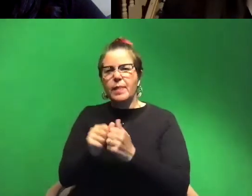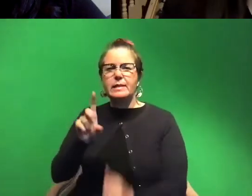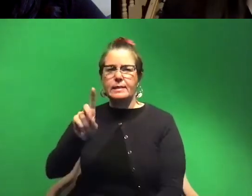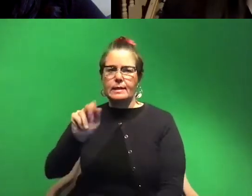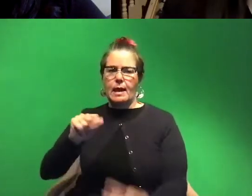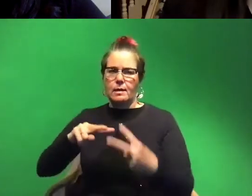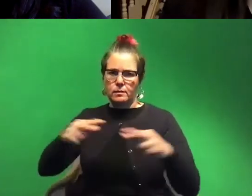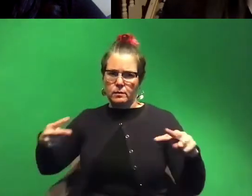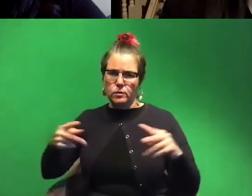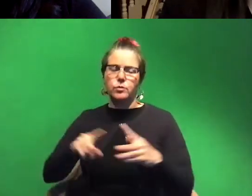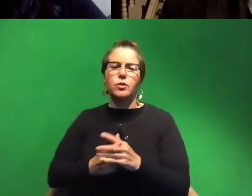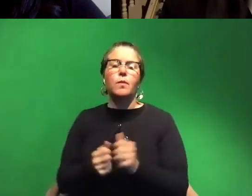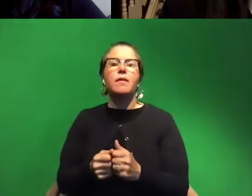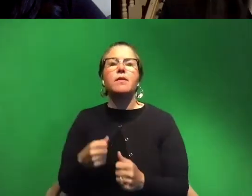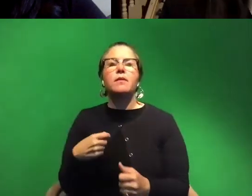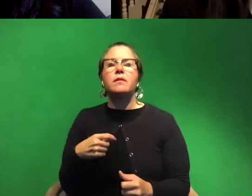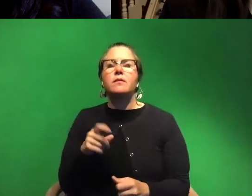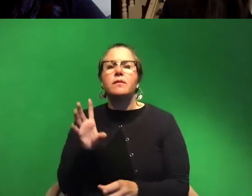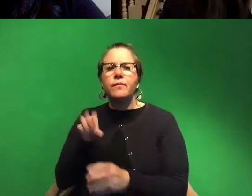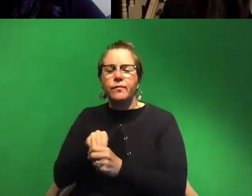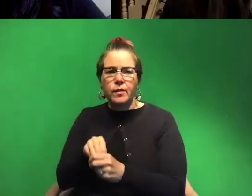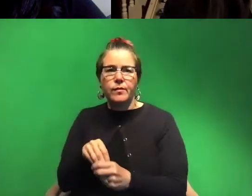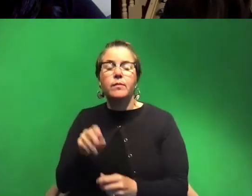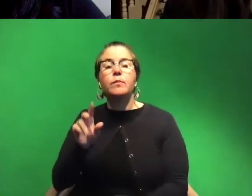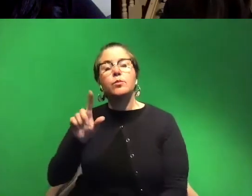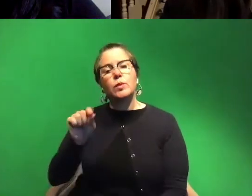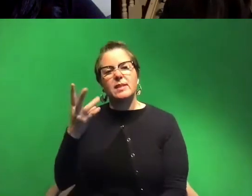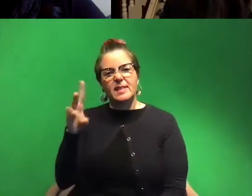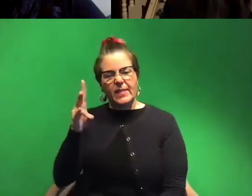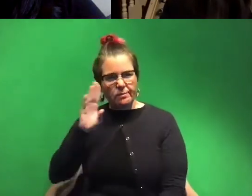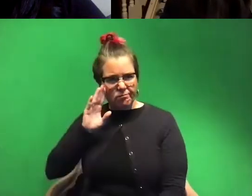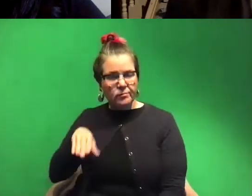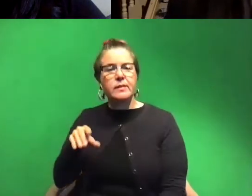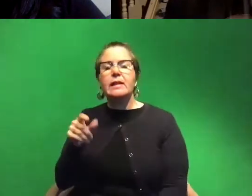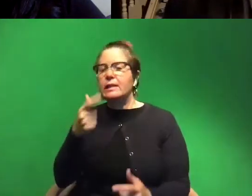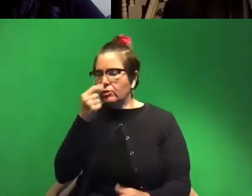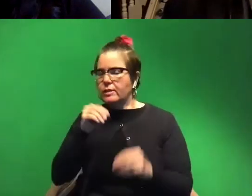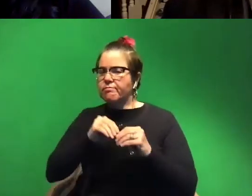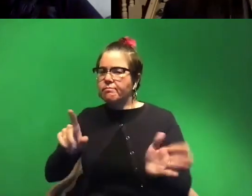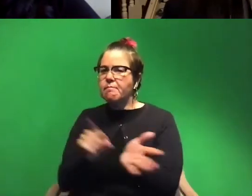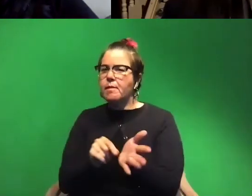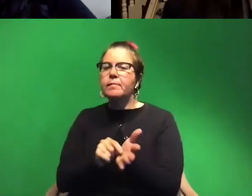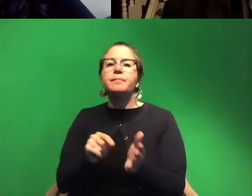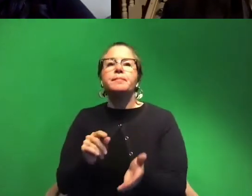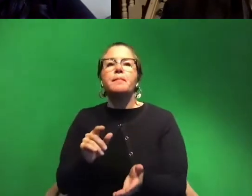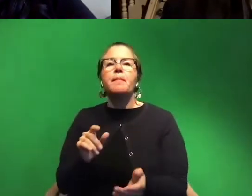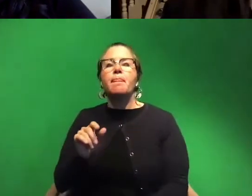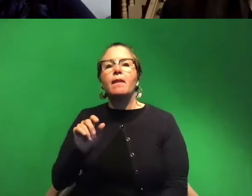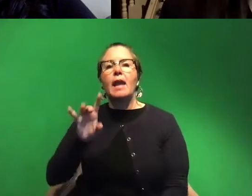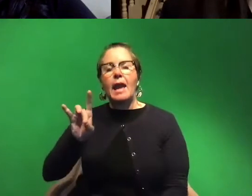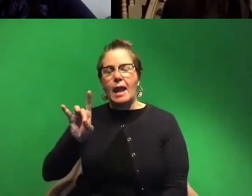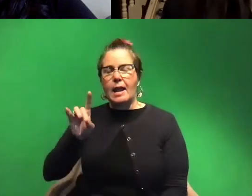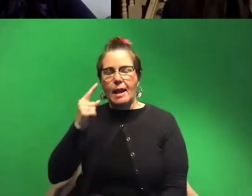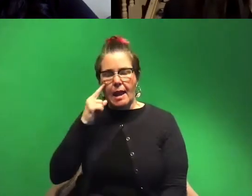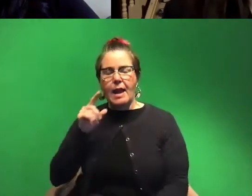got really interested because, as some of you may know, in 2017, there was a really interesting paper that came out on A to I editing